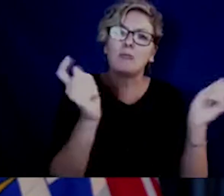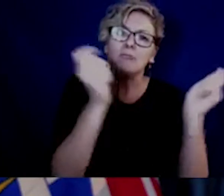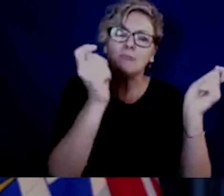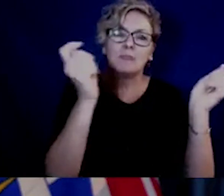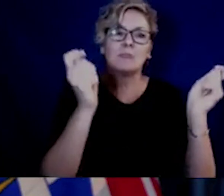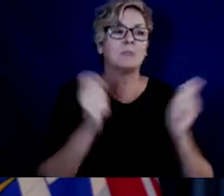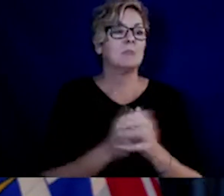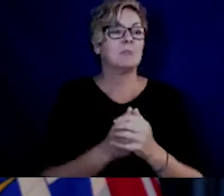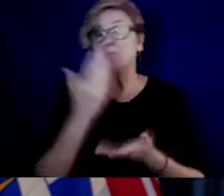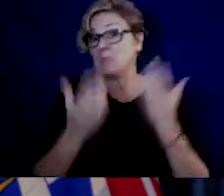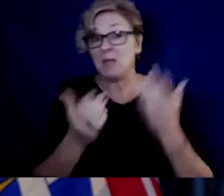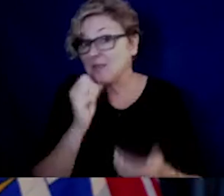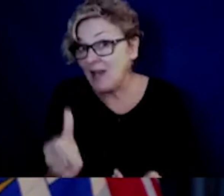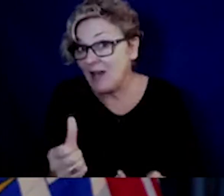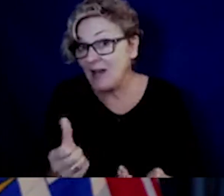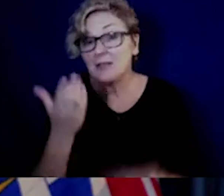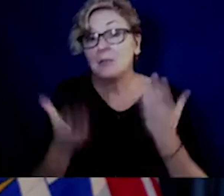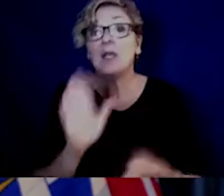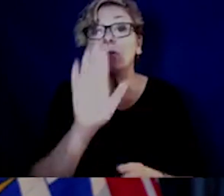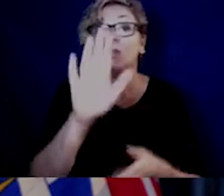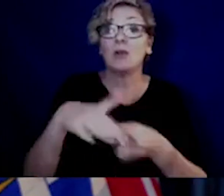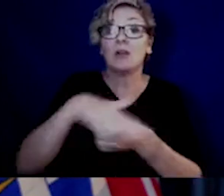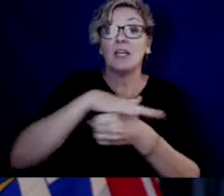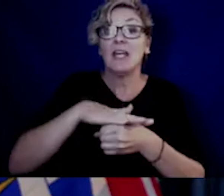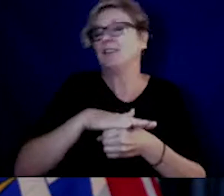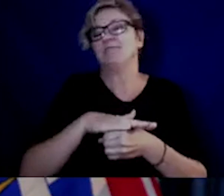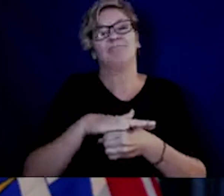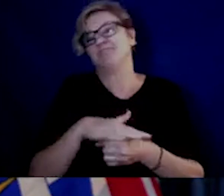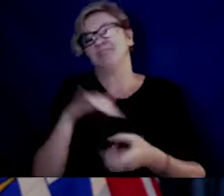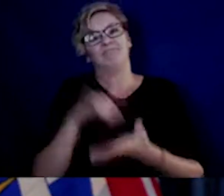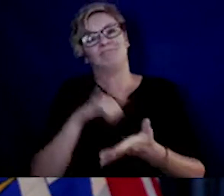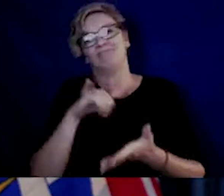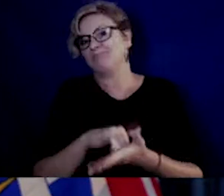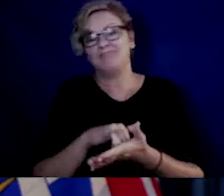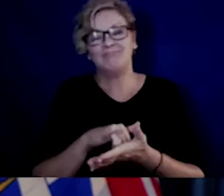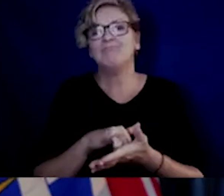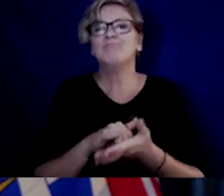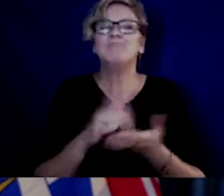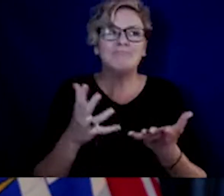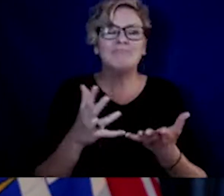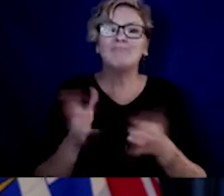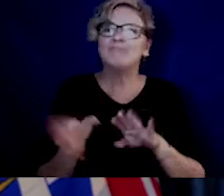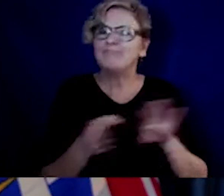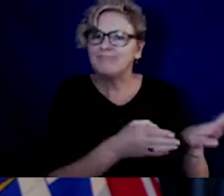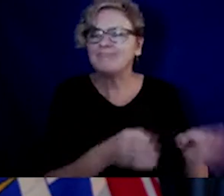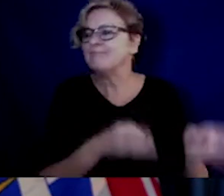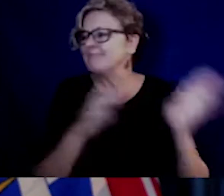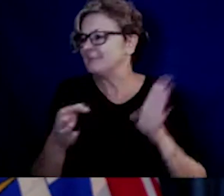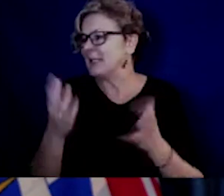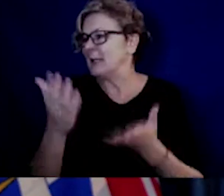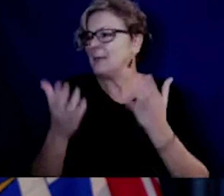too. And this may be a time, there's lots of great things we can do with having small family Halloween hunts in our